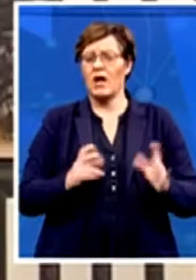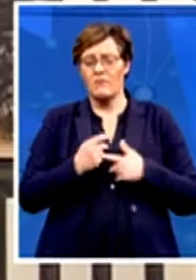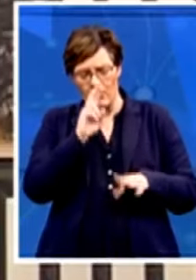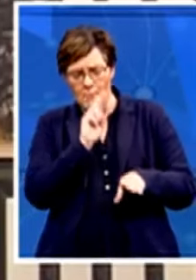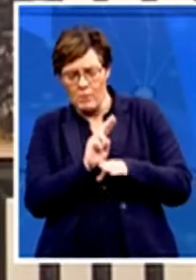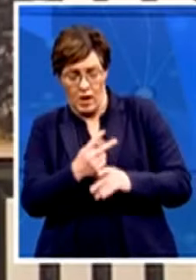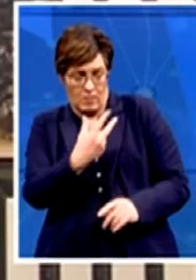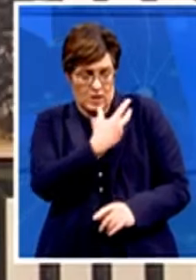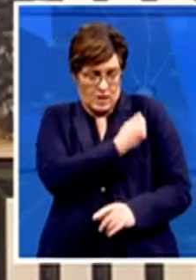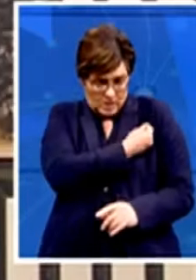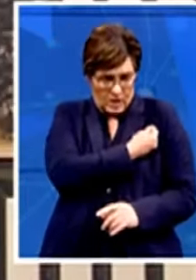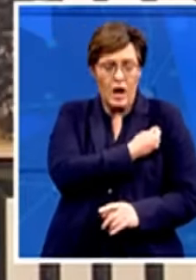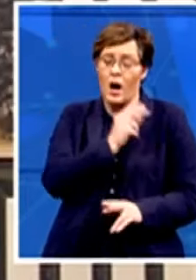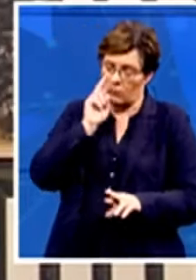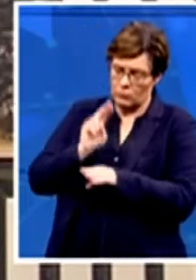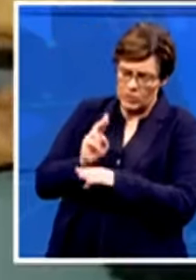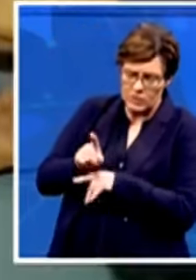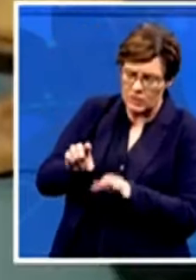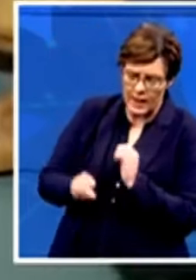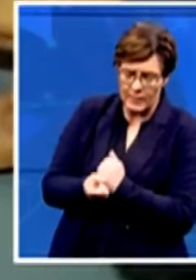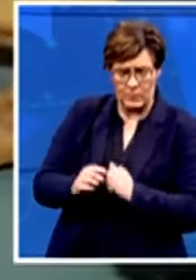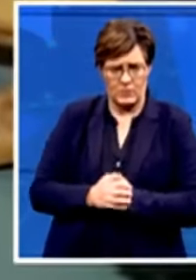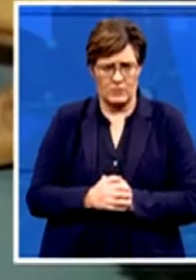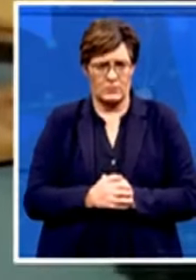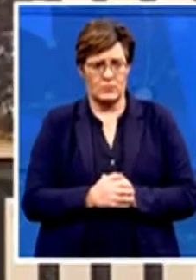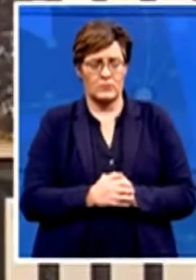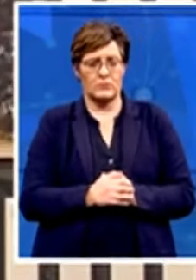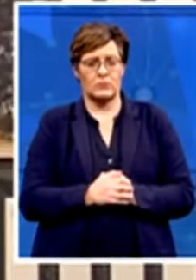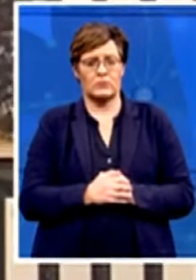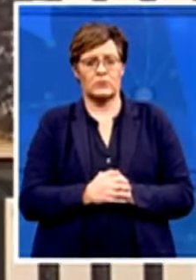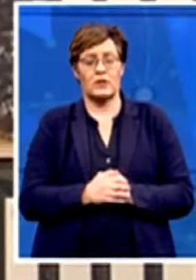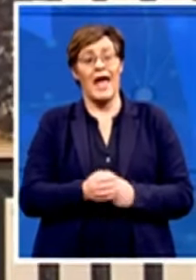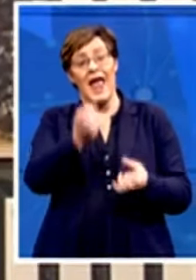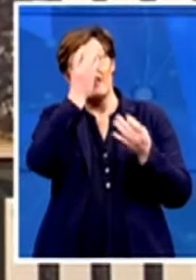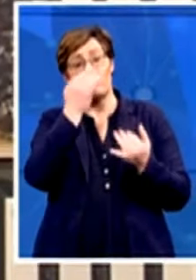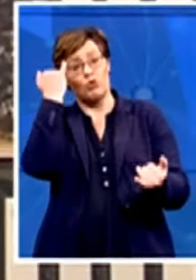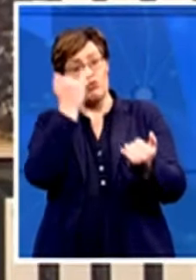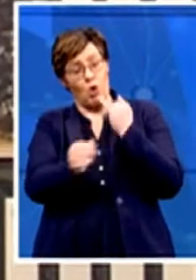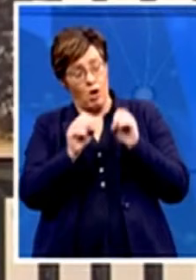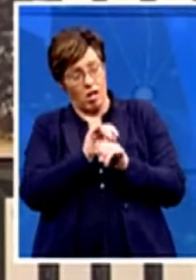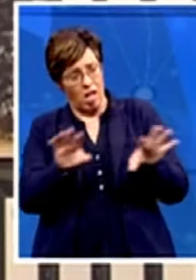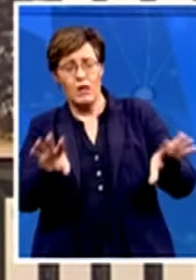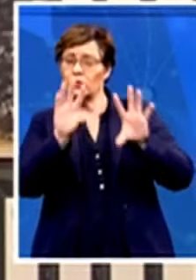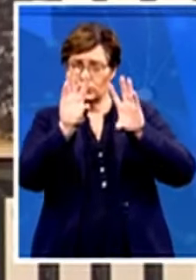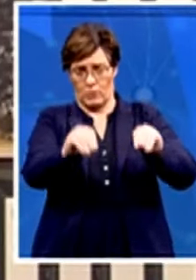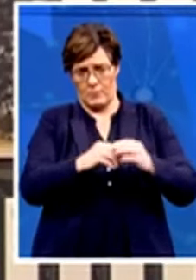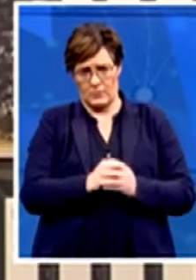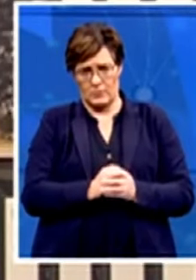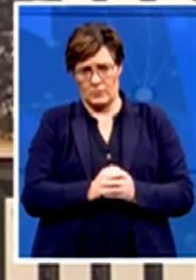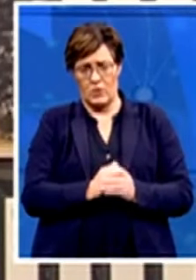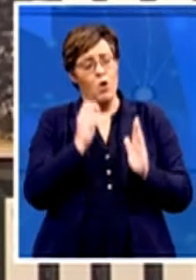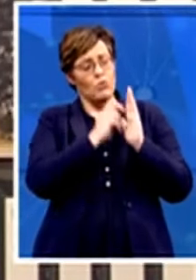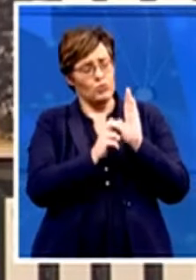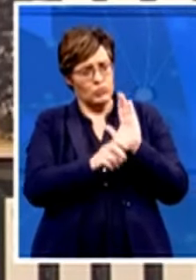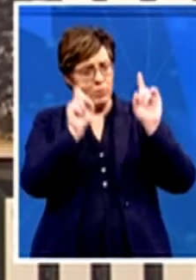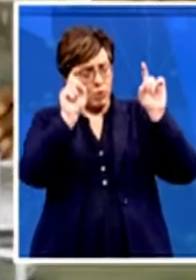vaccines. Stop spreading misinformation. There are protocols in place, and I